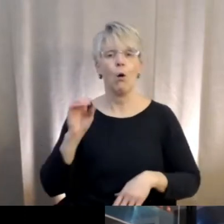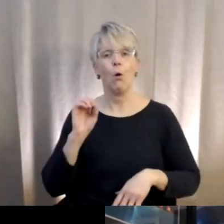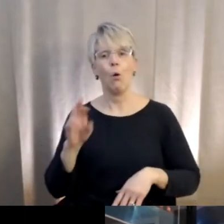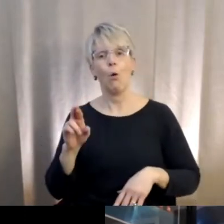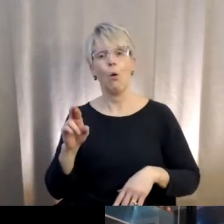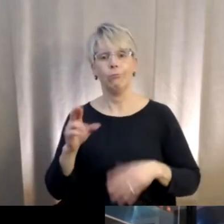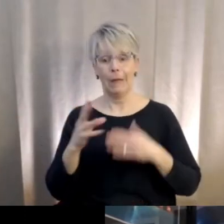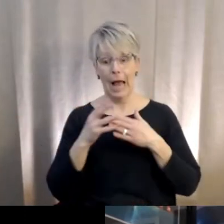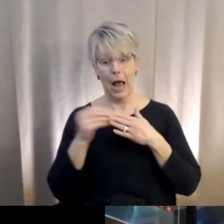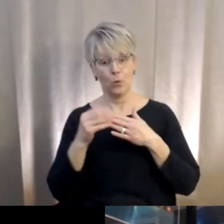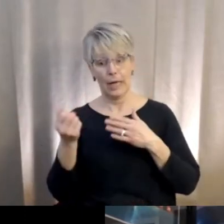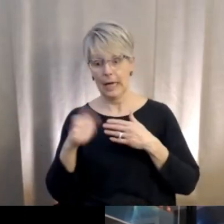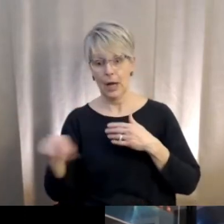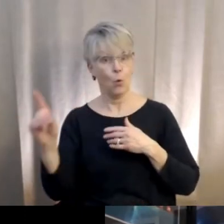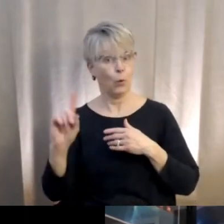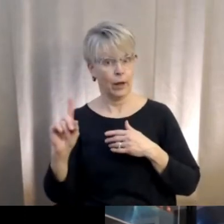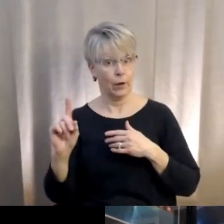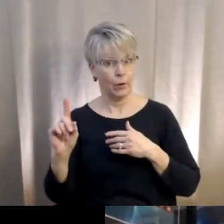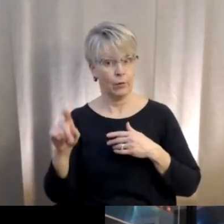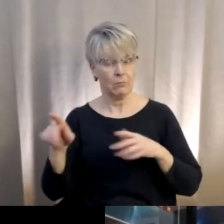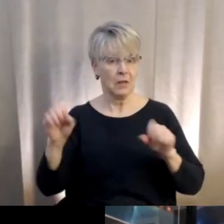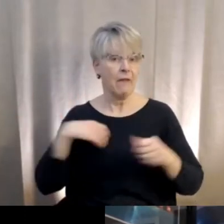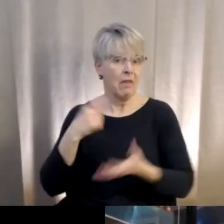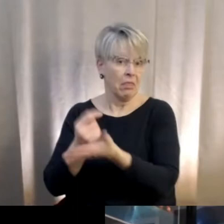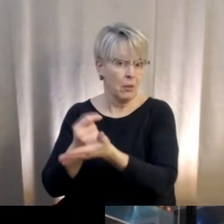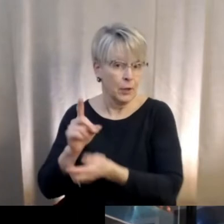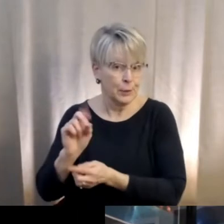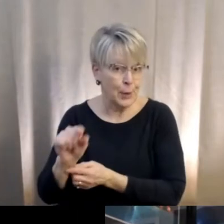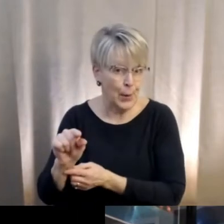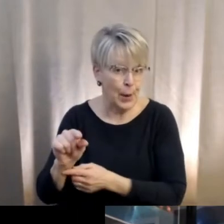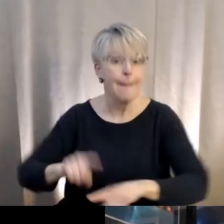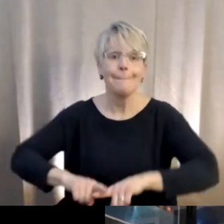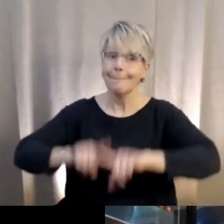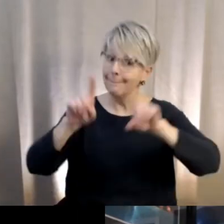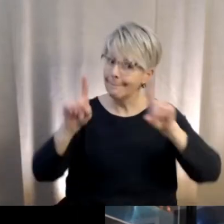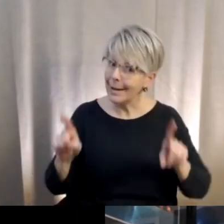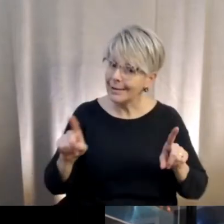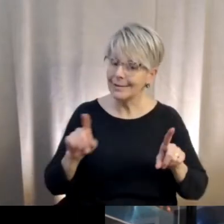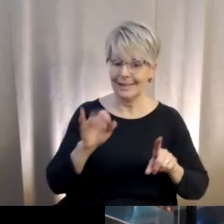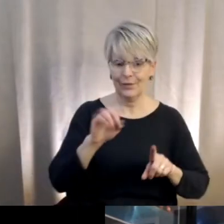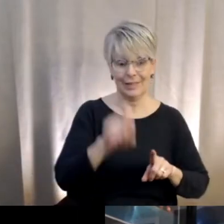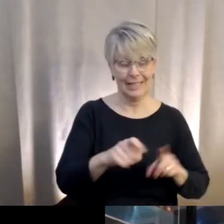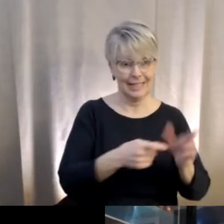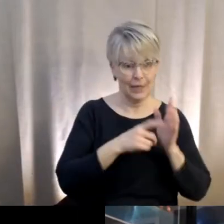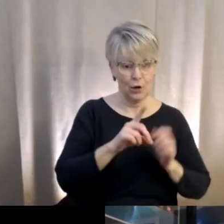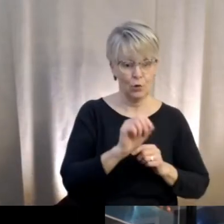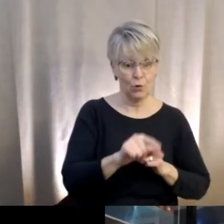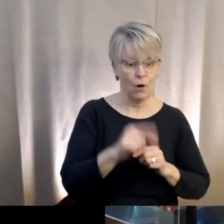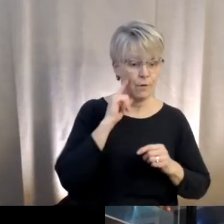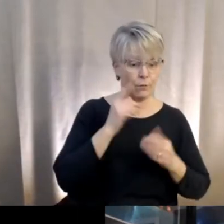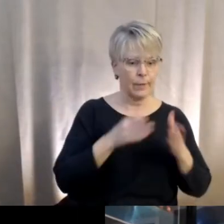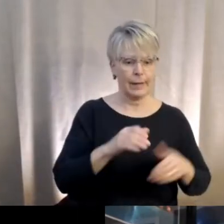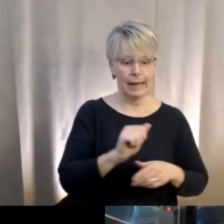somewhere outside, I mean, you could just have a therapy dog. But if you need this dog to be this bridge in public access